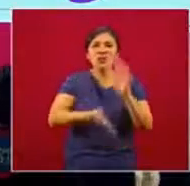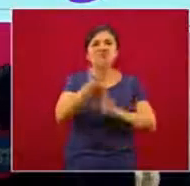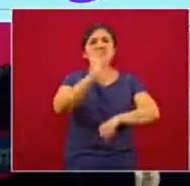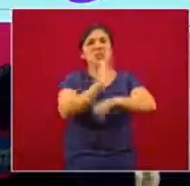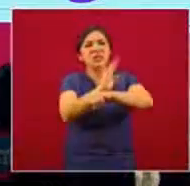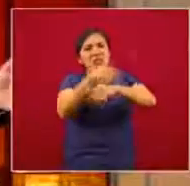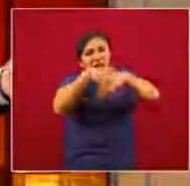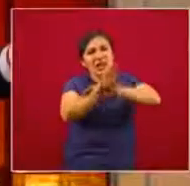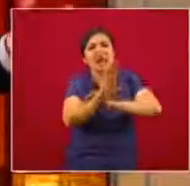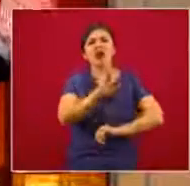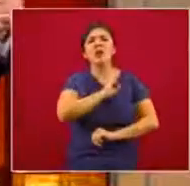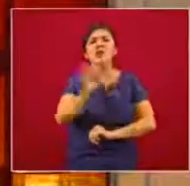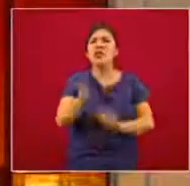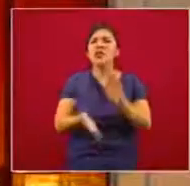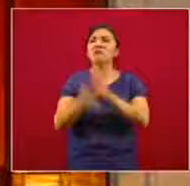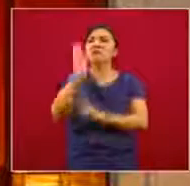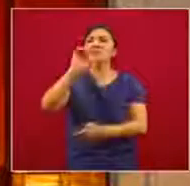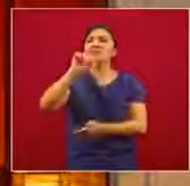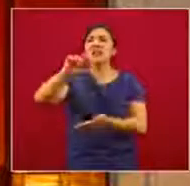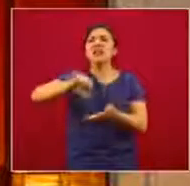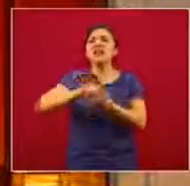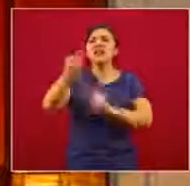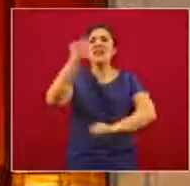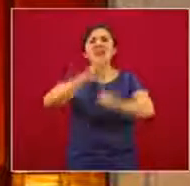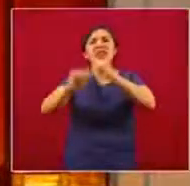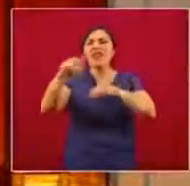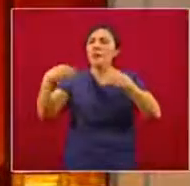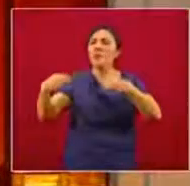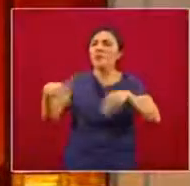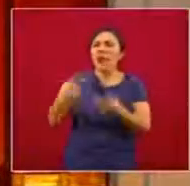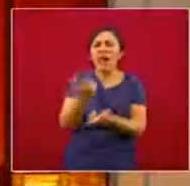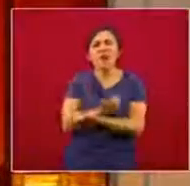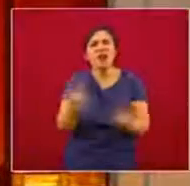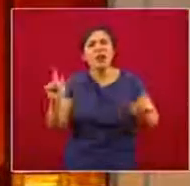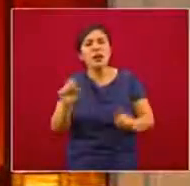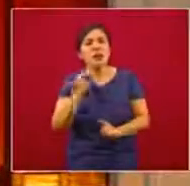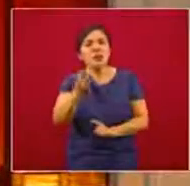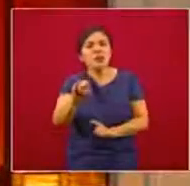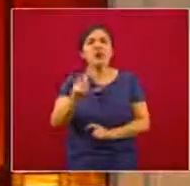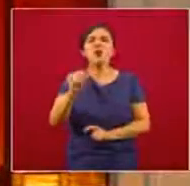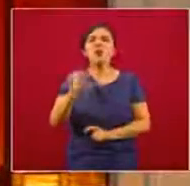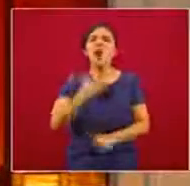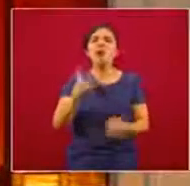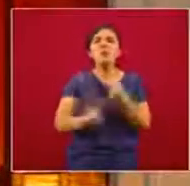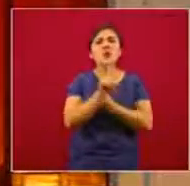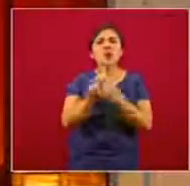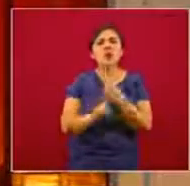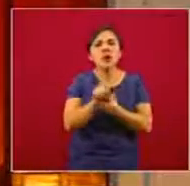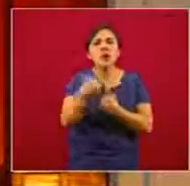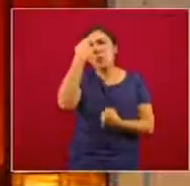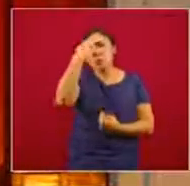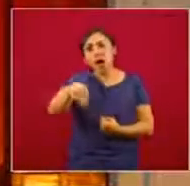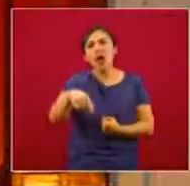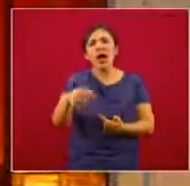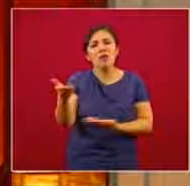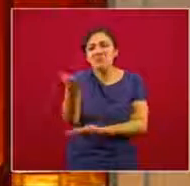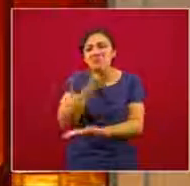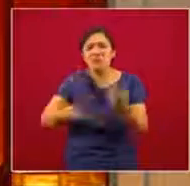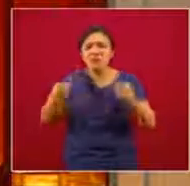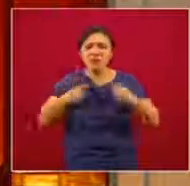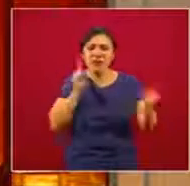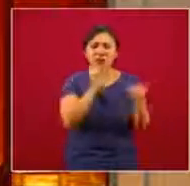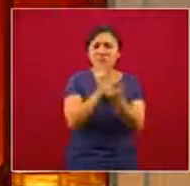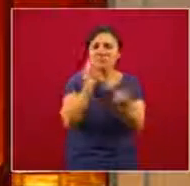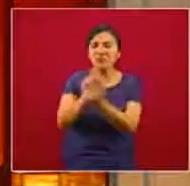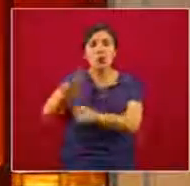va a poder Council of ir a los Health centros and the comerciales, al ministry. Then mercado, we'll be able to no va a go haber to problemas malls, to de supermarkets, to convivencia the